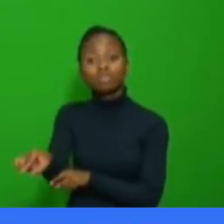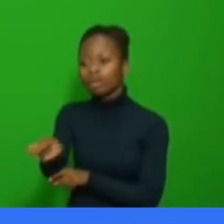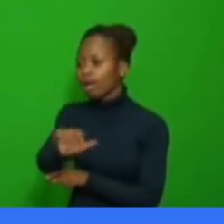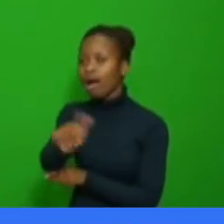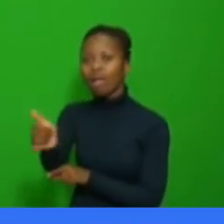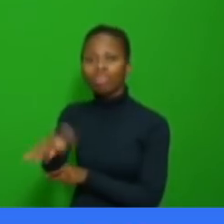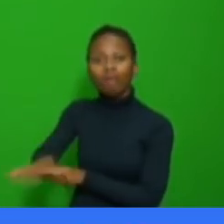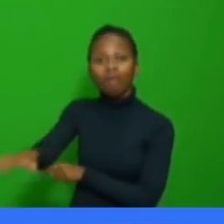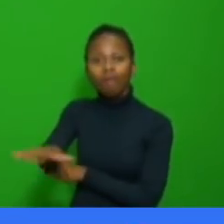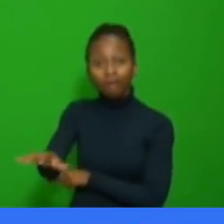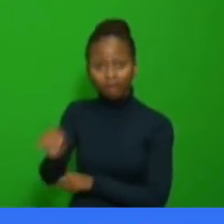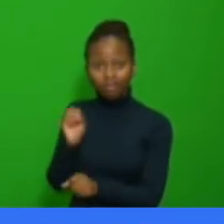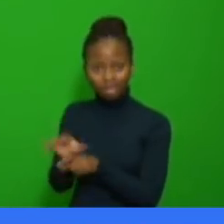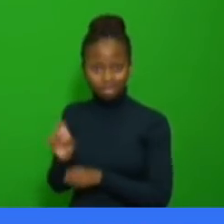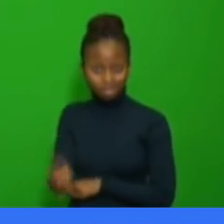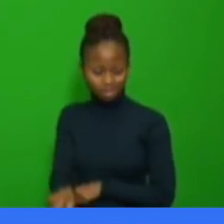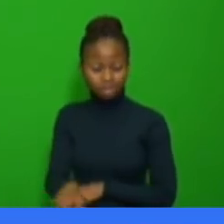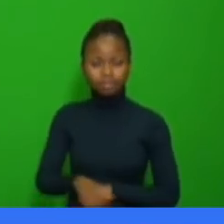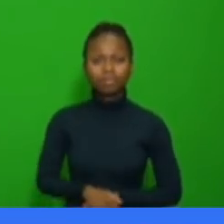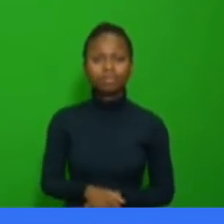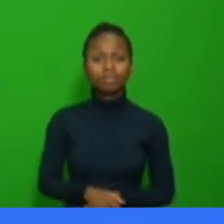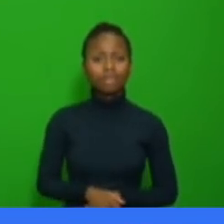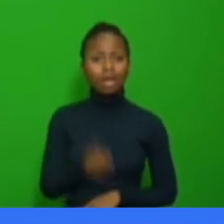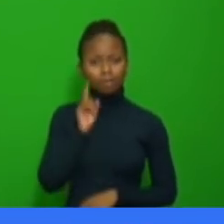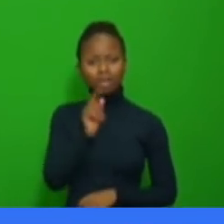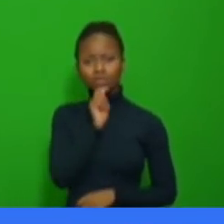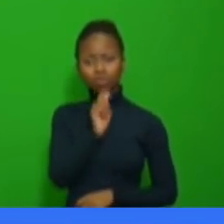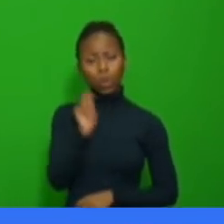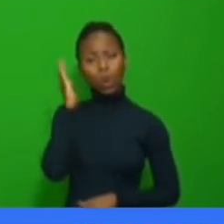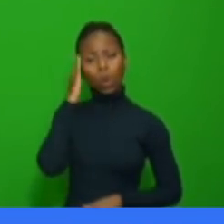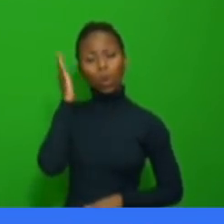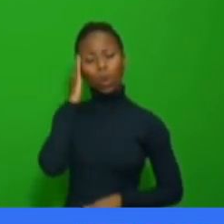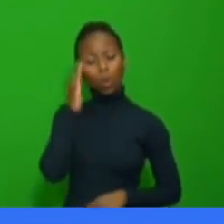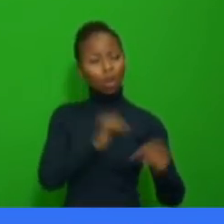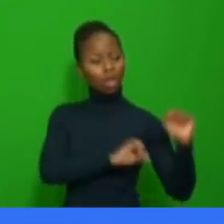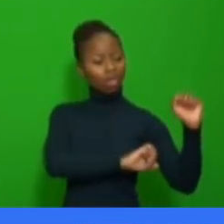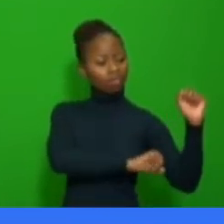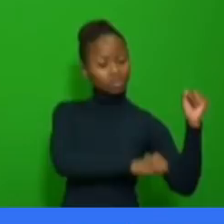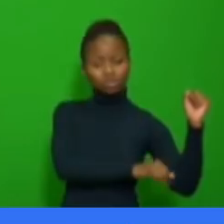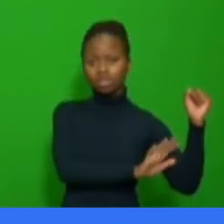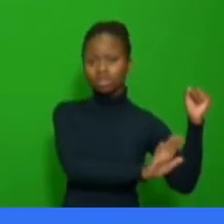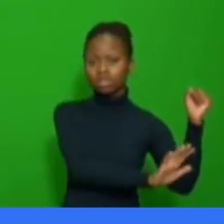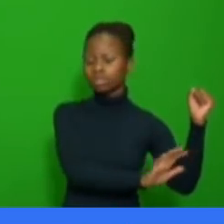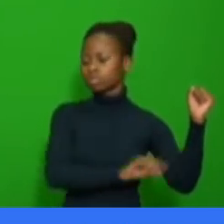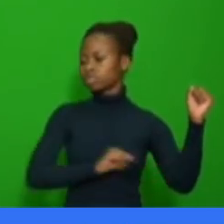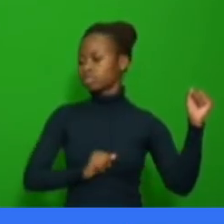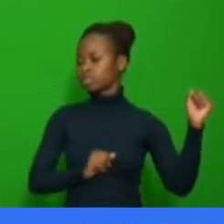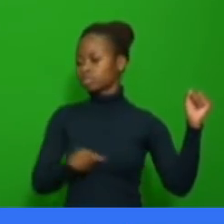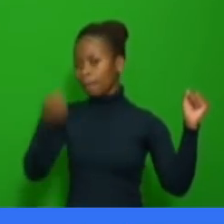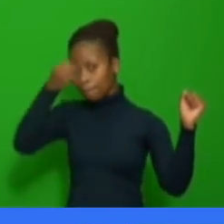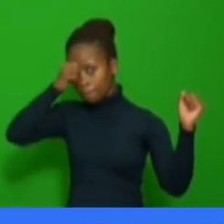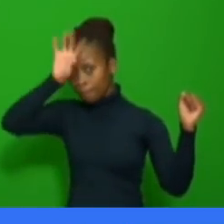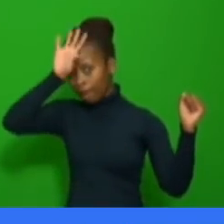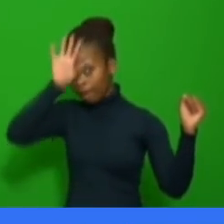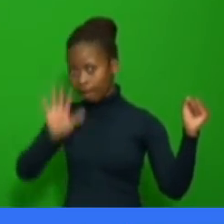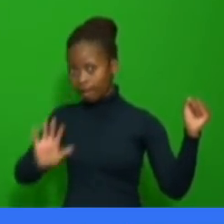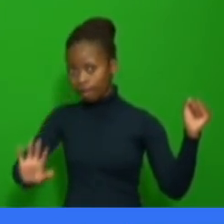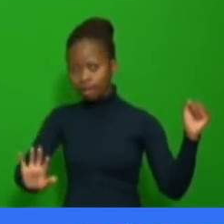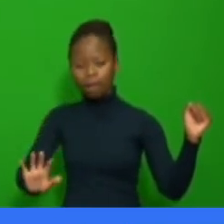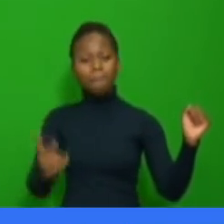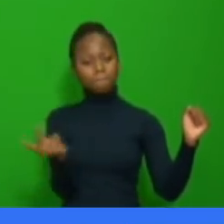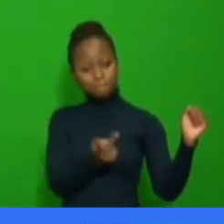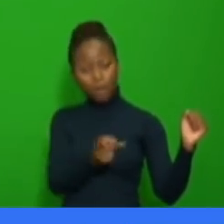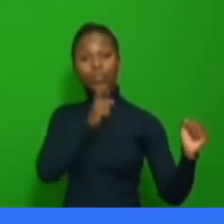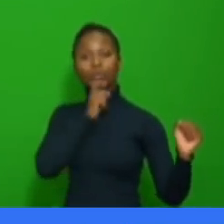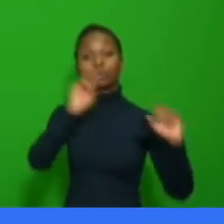others. Without a doubt, we know that both manufacturing and mining are energy